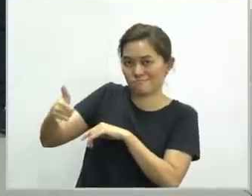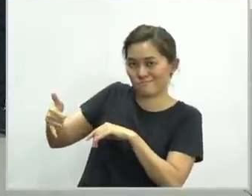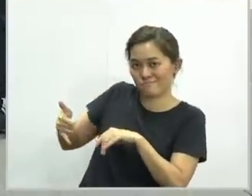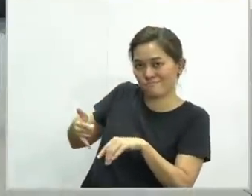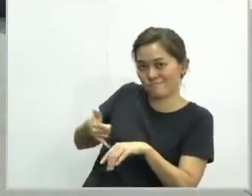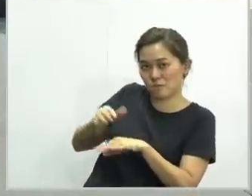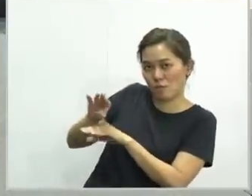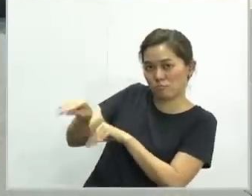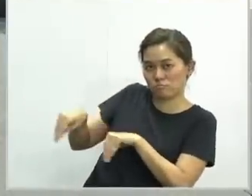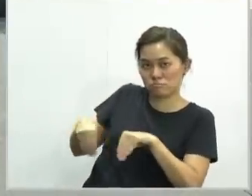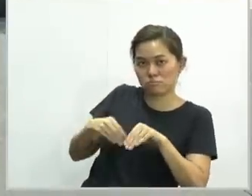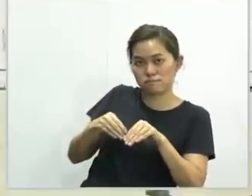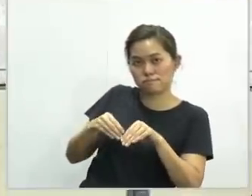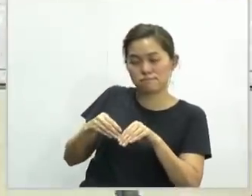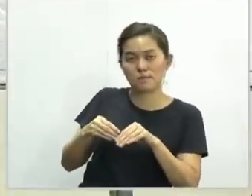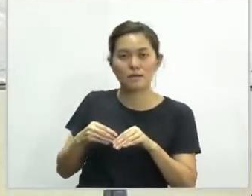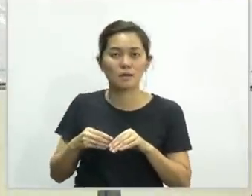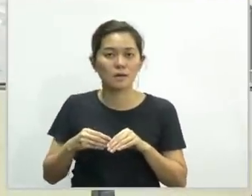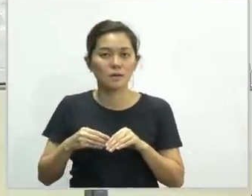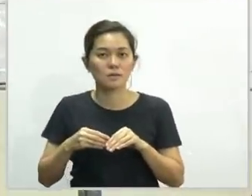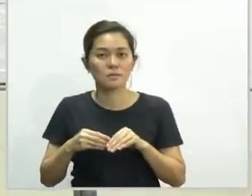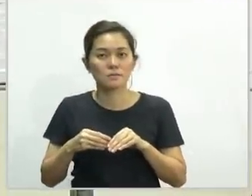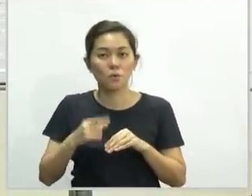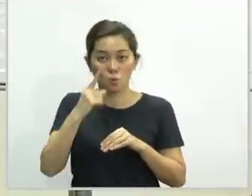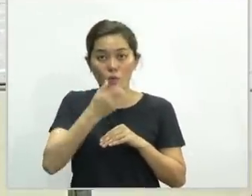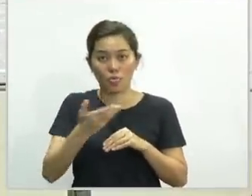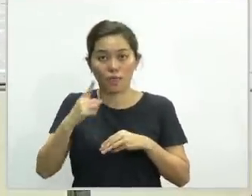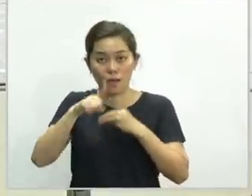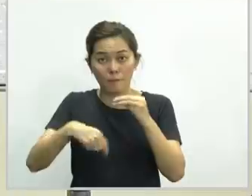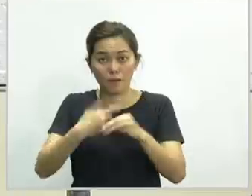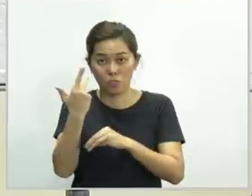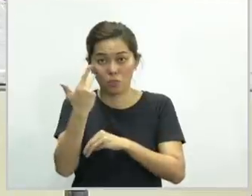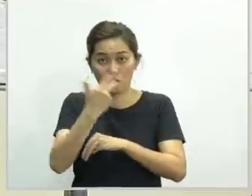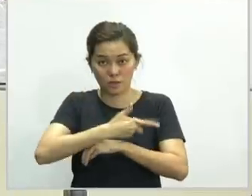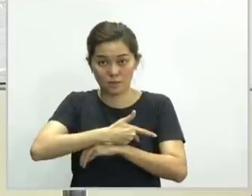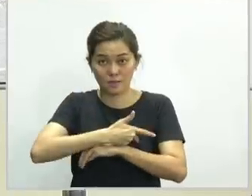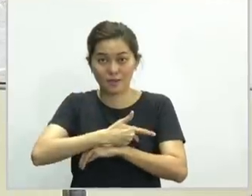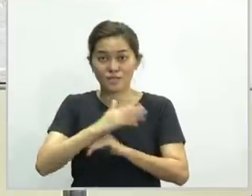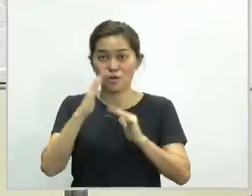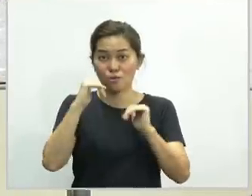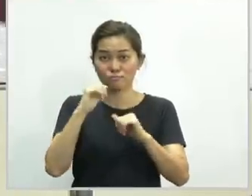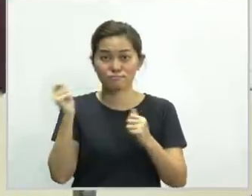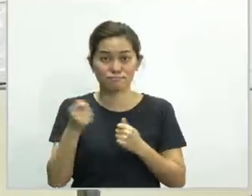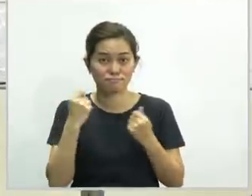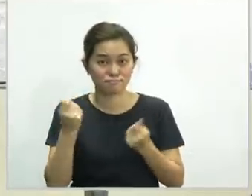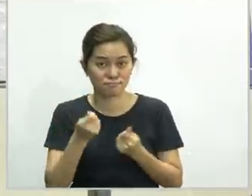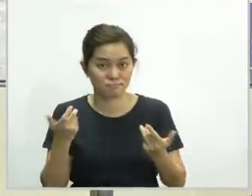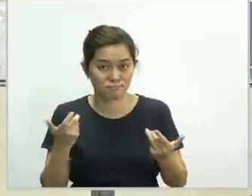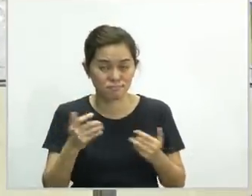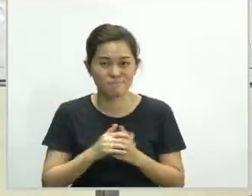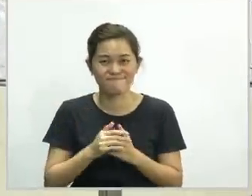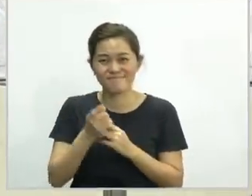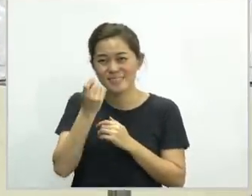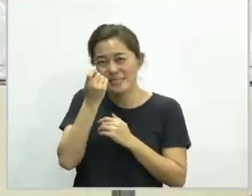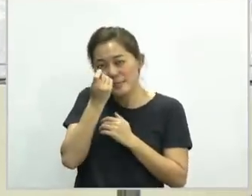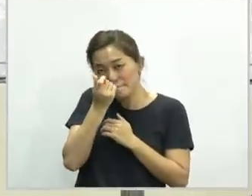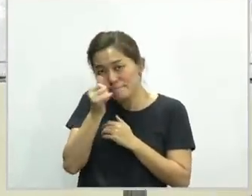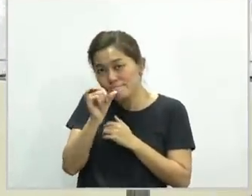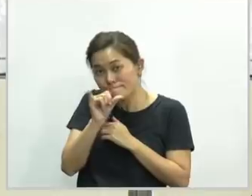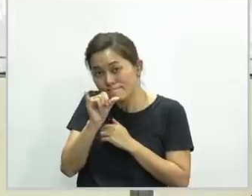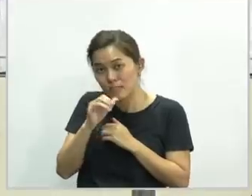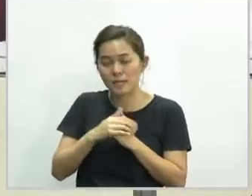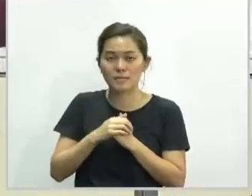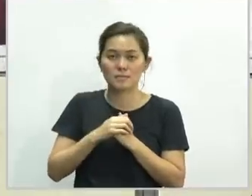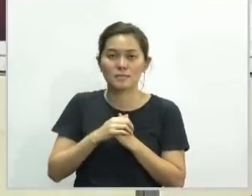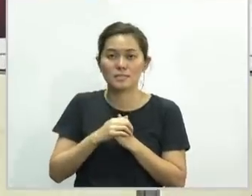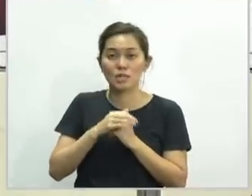And one of the things about these 3 days, Celebration of Hope, it's a bit like when you take